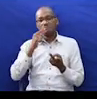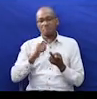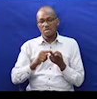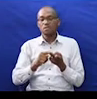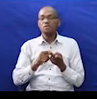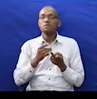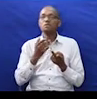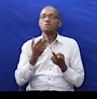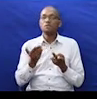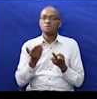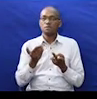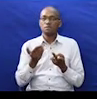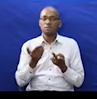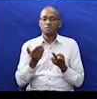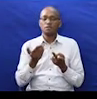also we have